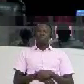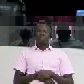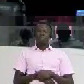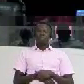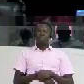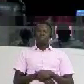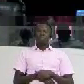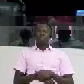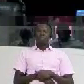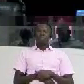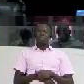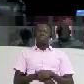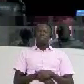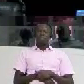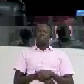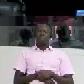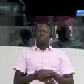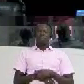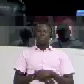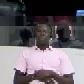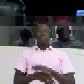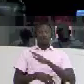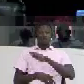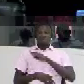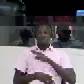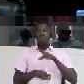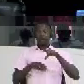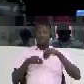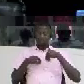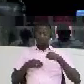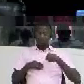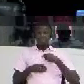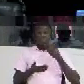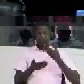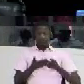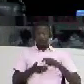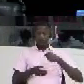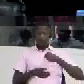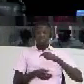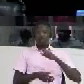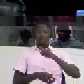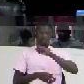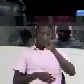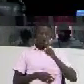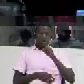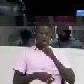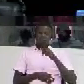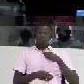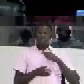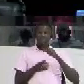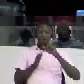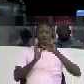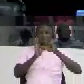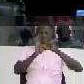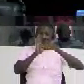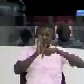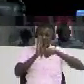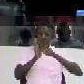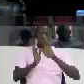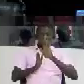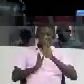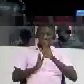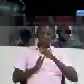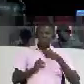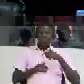Also, allow me to finish my questions and pause briefly for about 3 seconds. te it bu ma lay